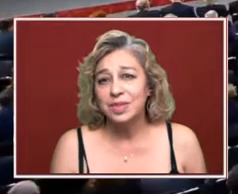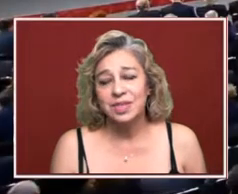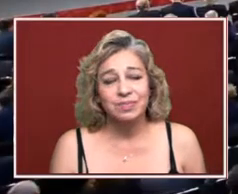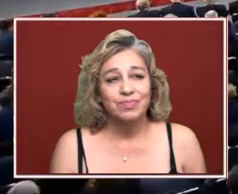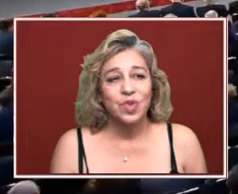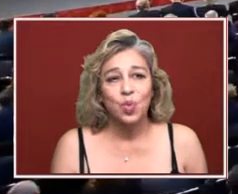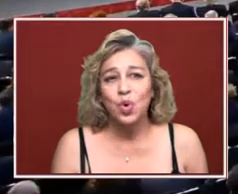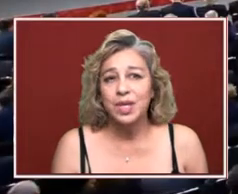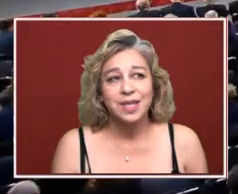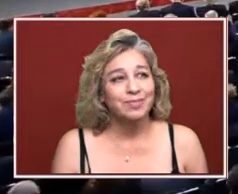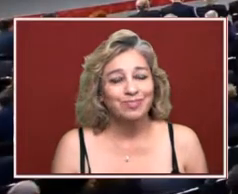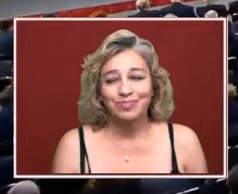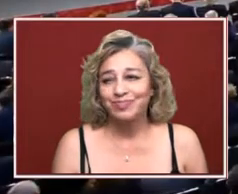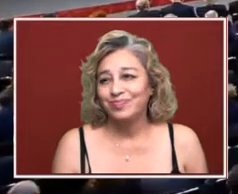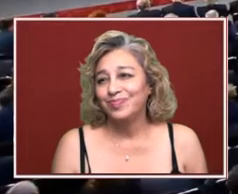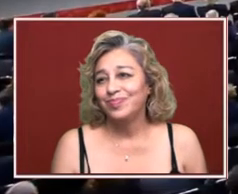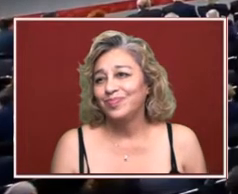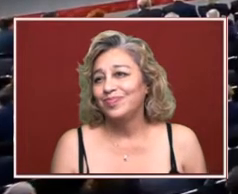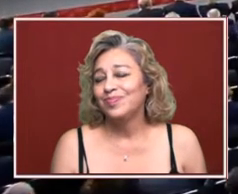tools, wood.